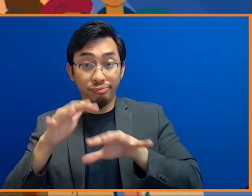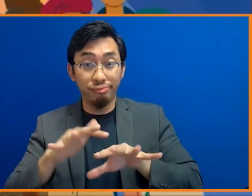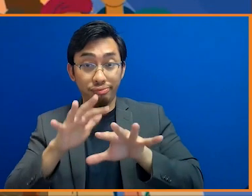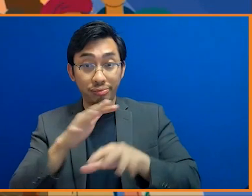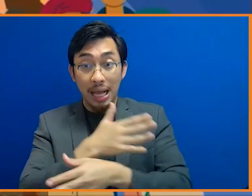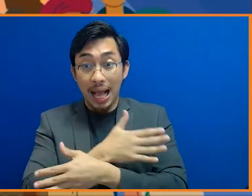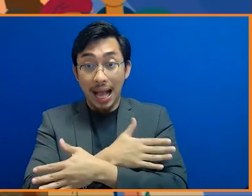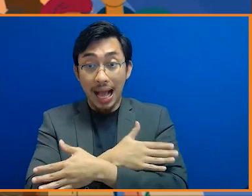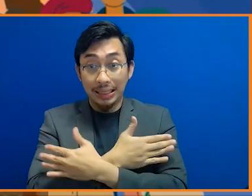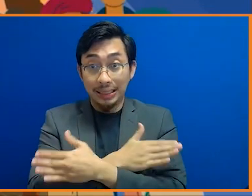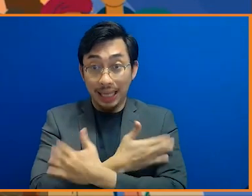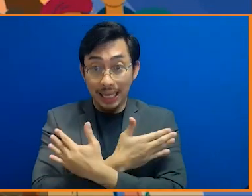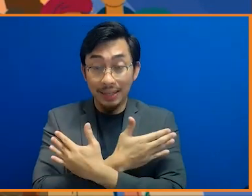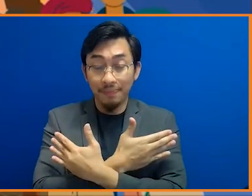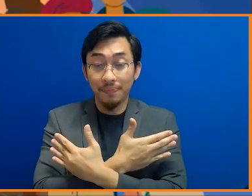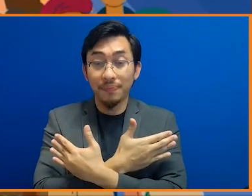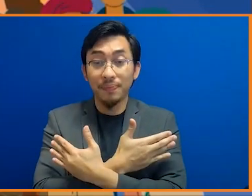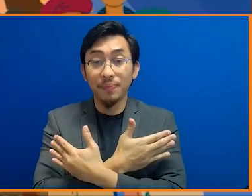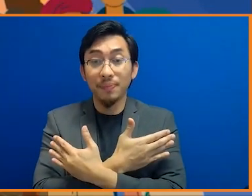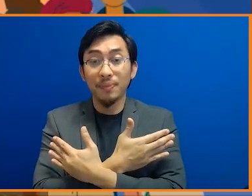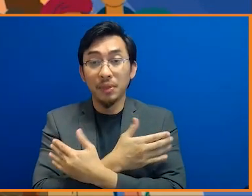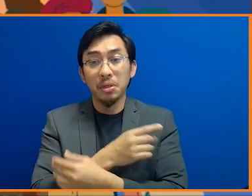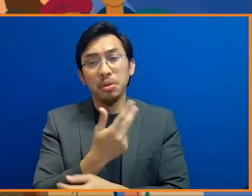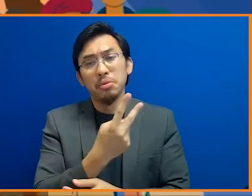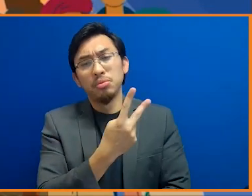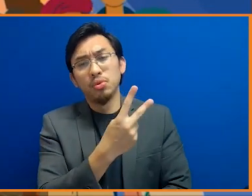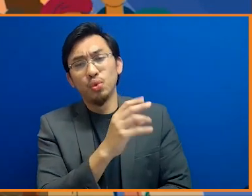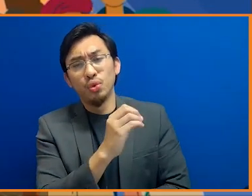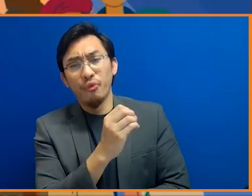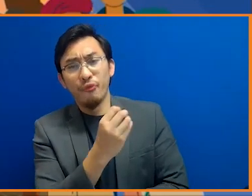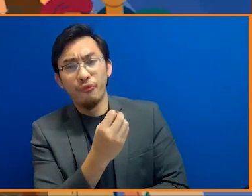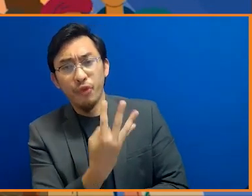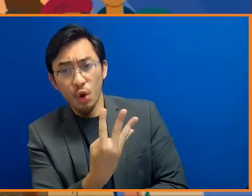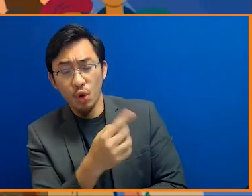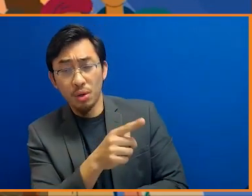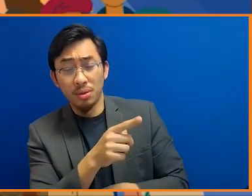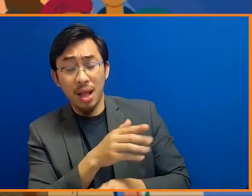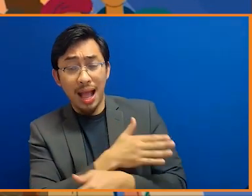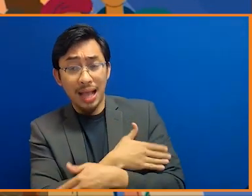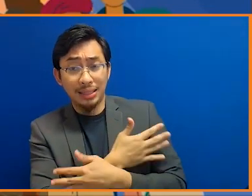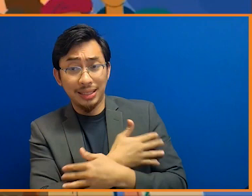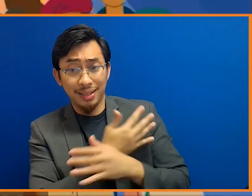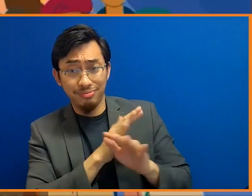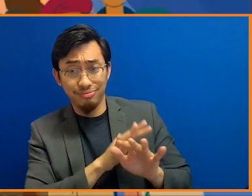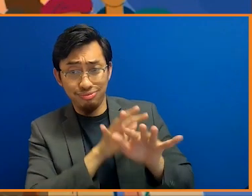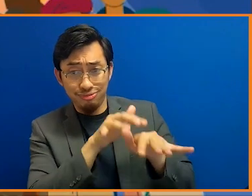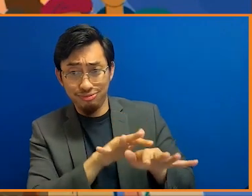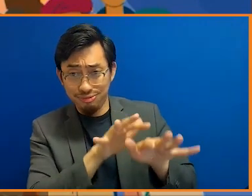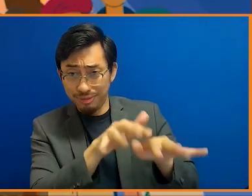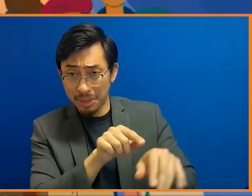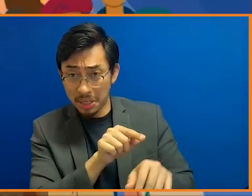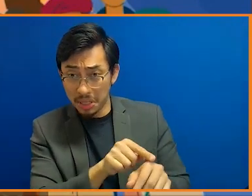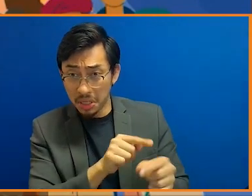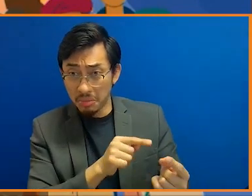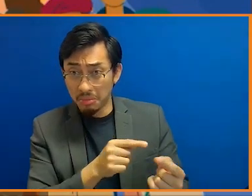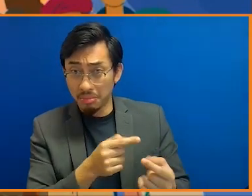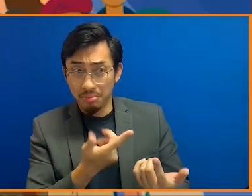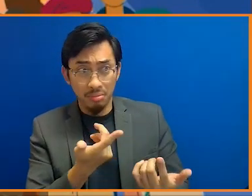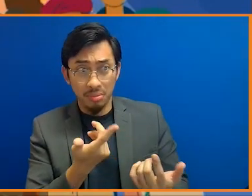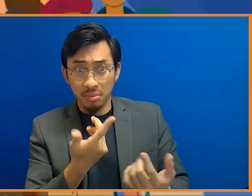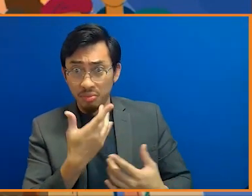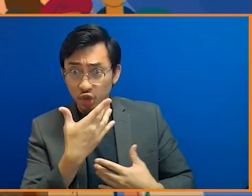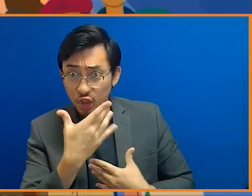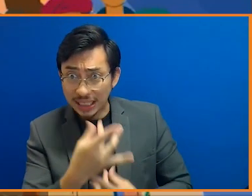2004. Now, about the tsunamis in Aceh, whether the 2004 was the only tsunamis in Aceh.